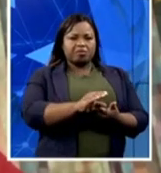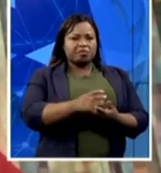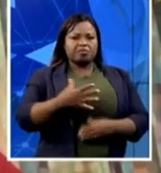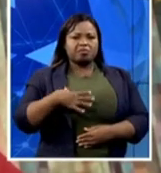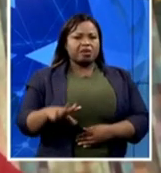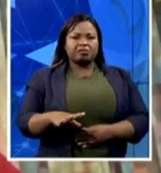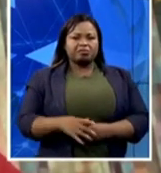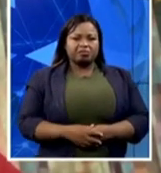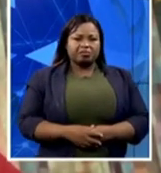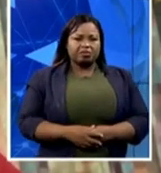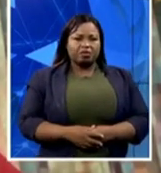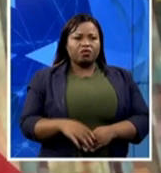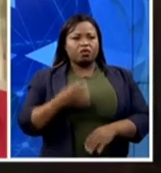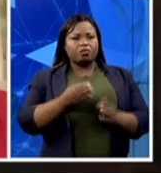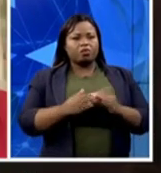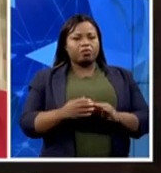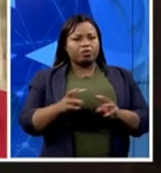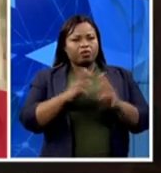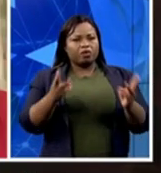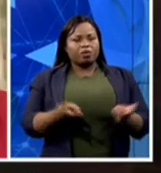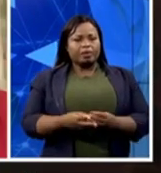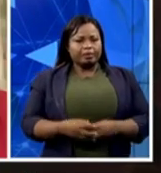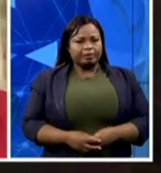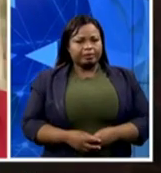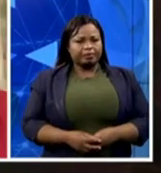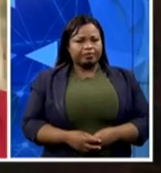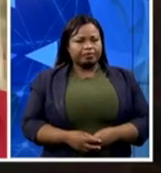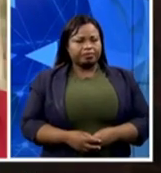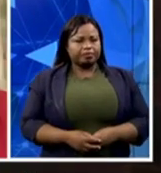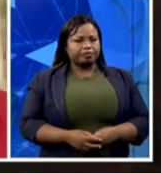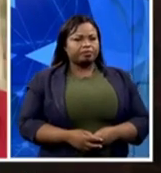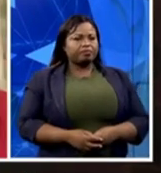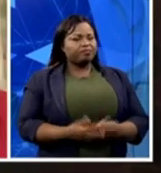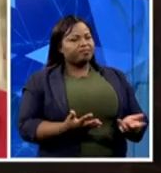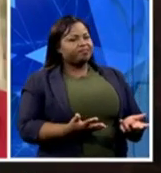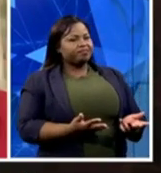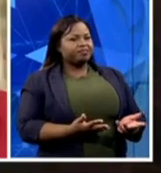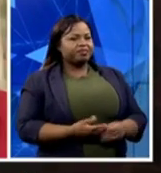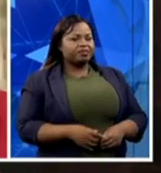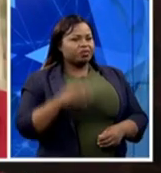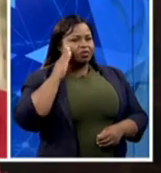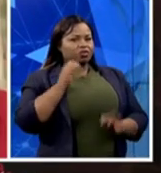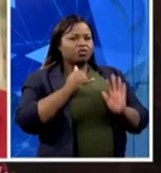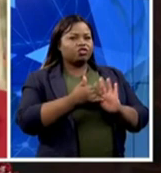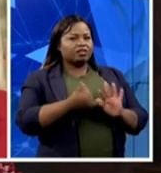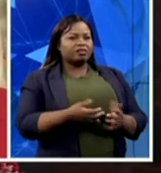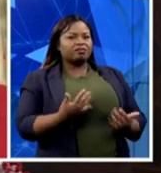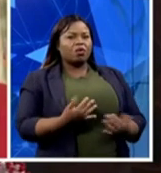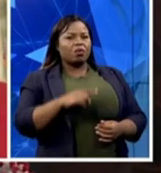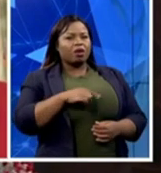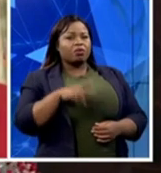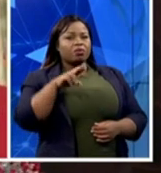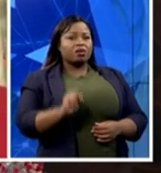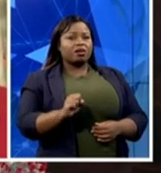world. It's not a light threat, though. The US provides a bigger chunk of